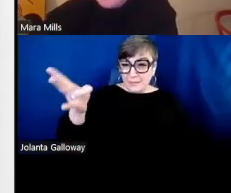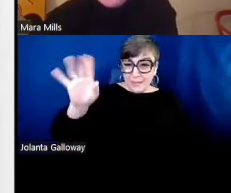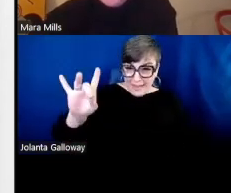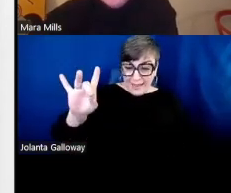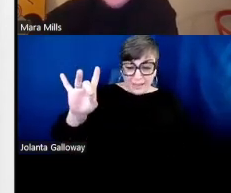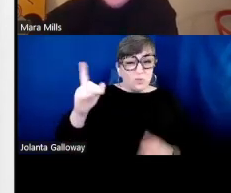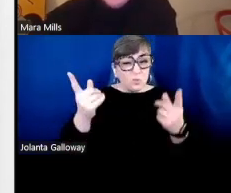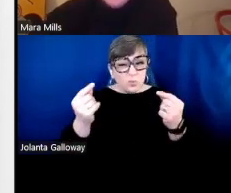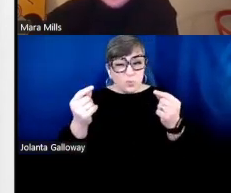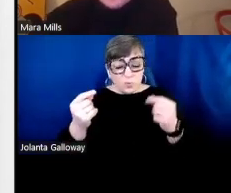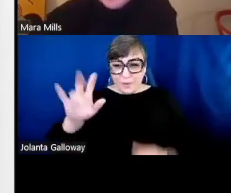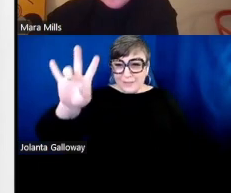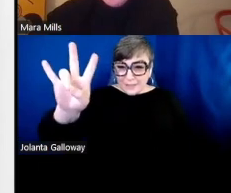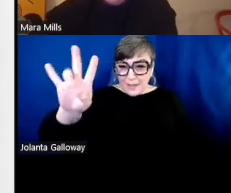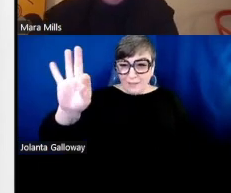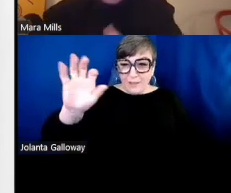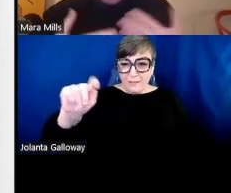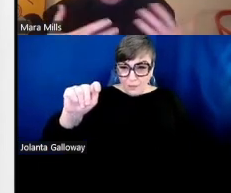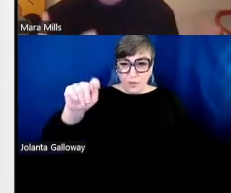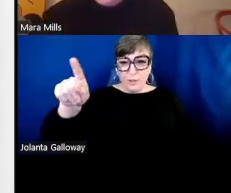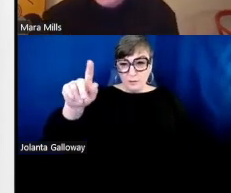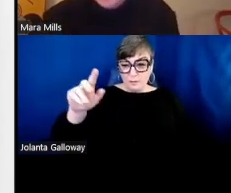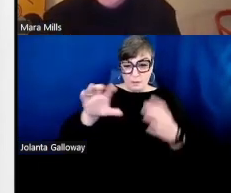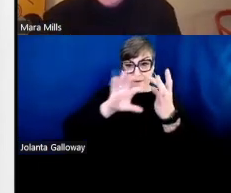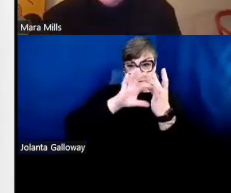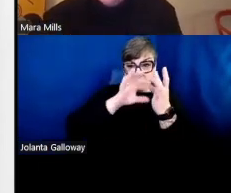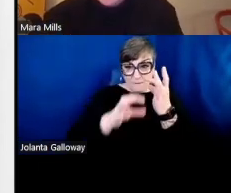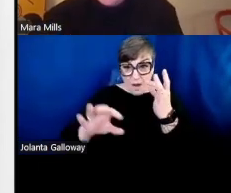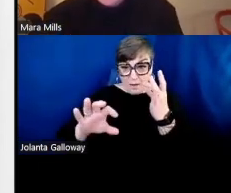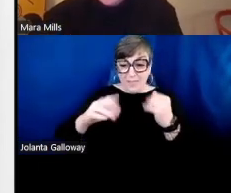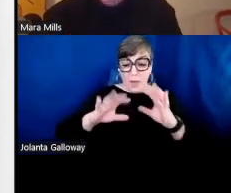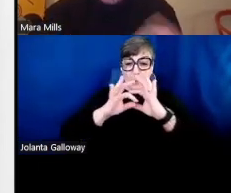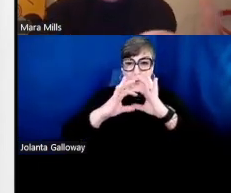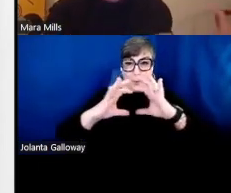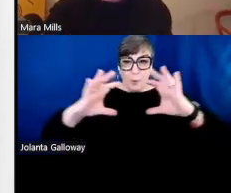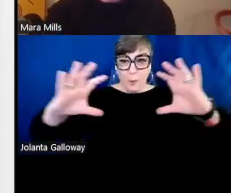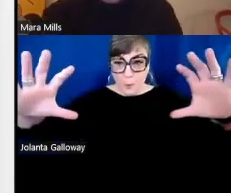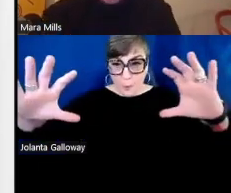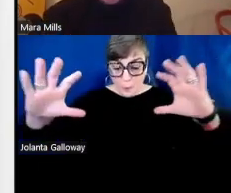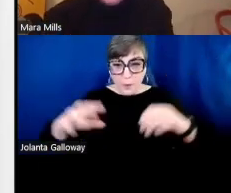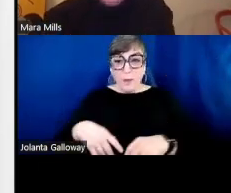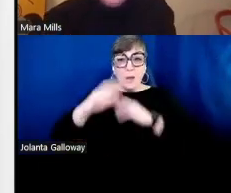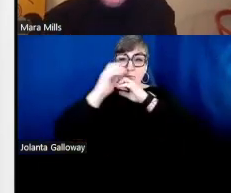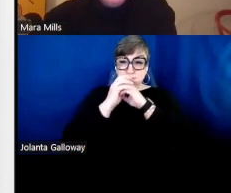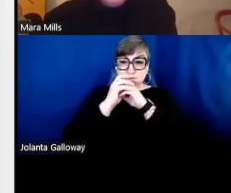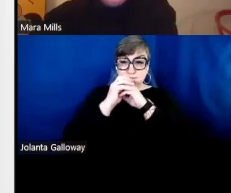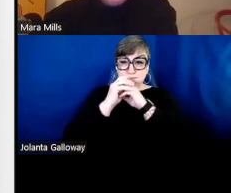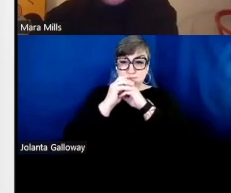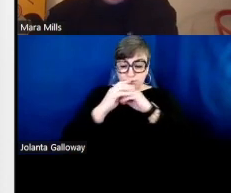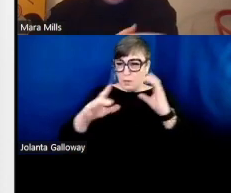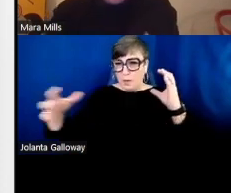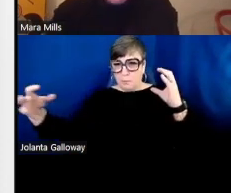-foot funnel to a speaking trumpet and found that he could broadcast speech two miles he called that device a megaphone